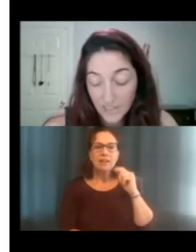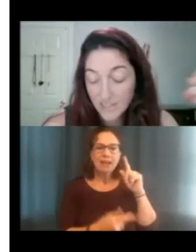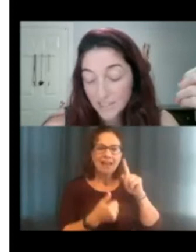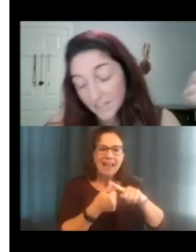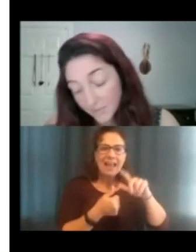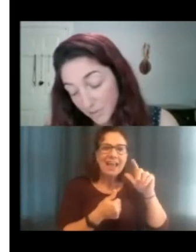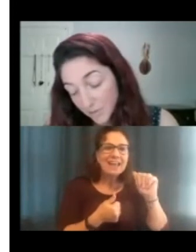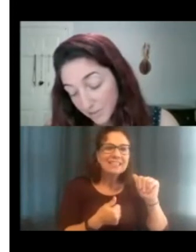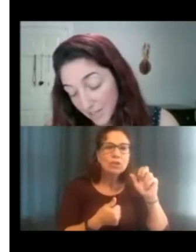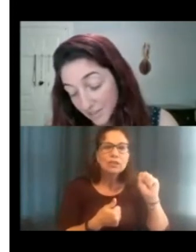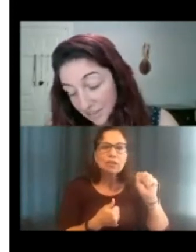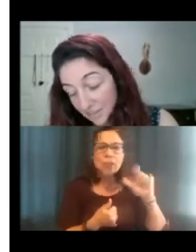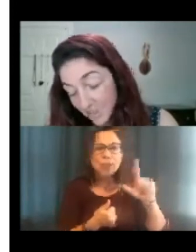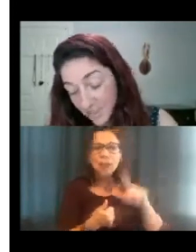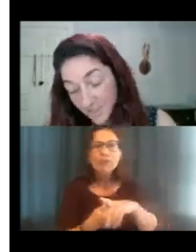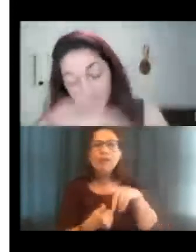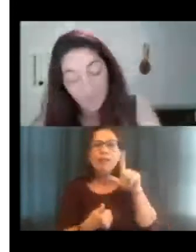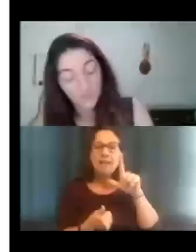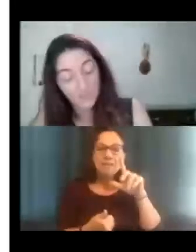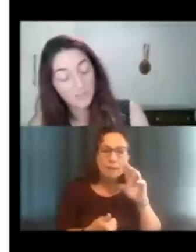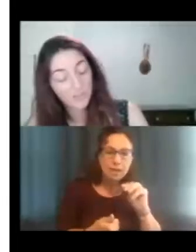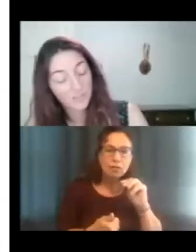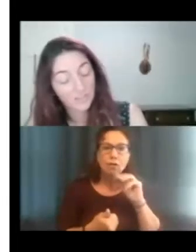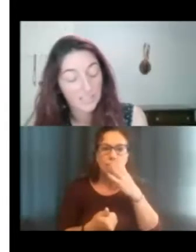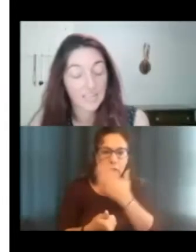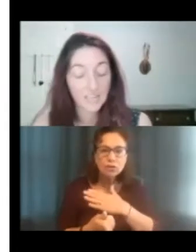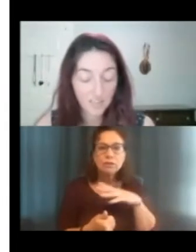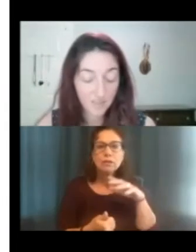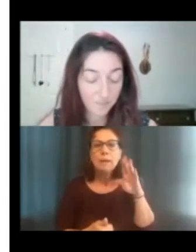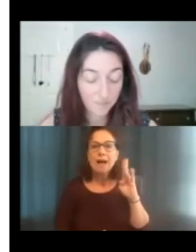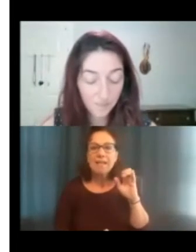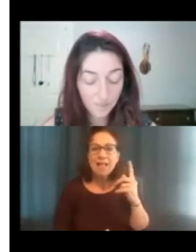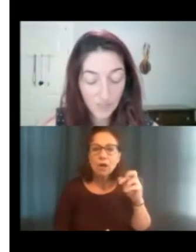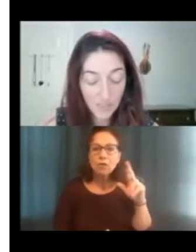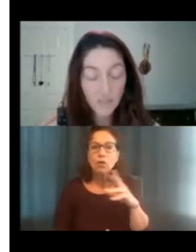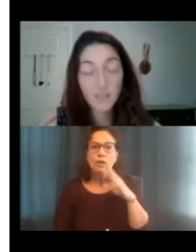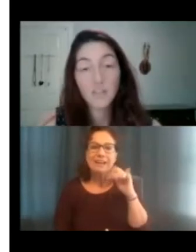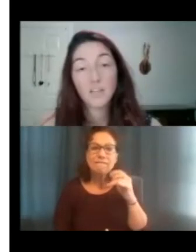frontal gyrus, left middle frontal gyrus, bilateral inferior frontal gyrus, and insula.